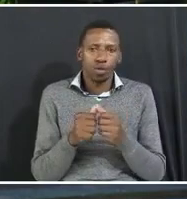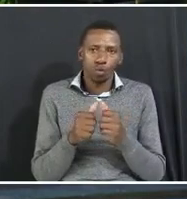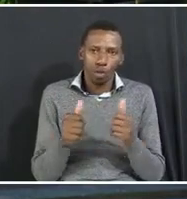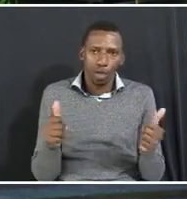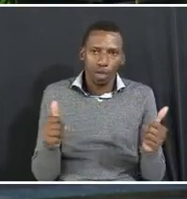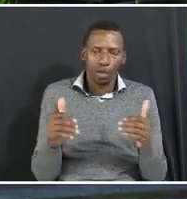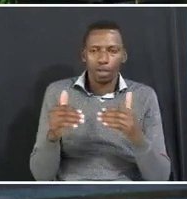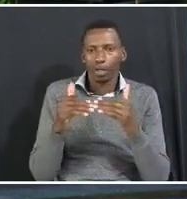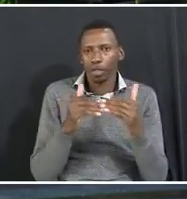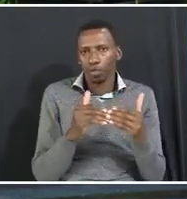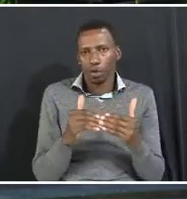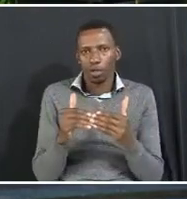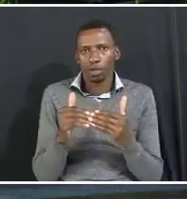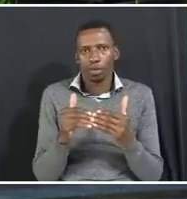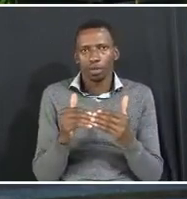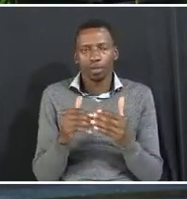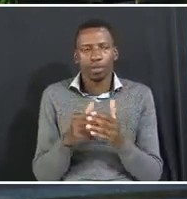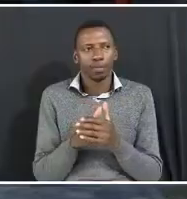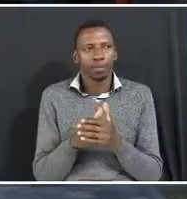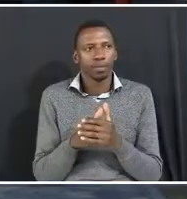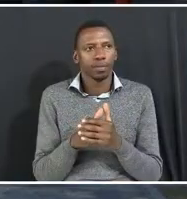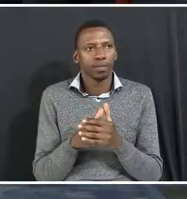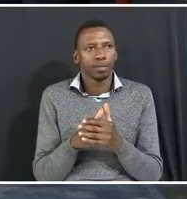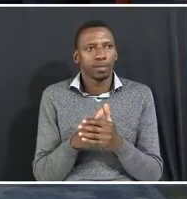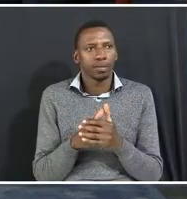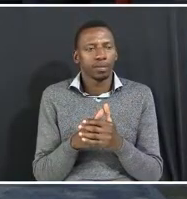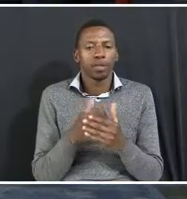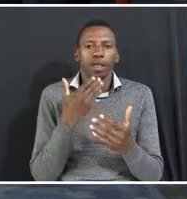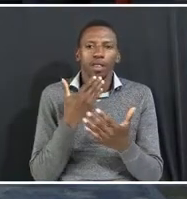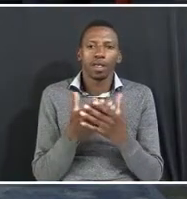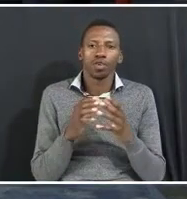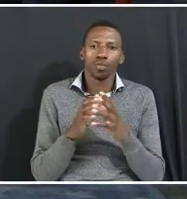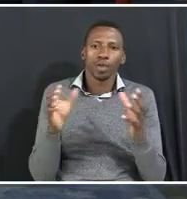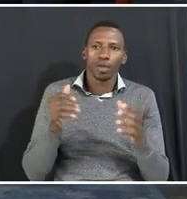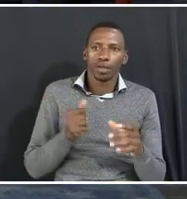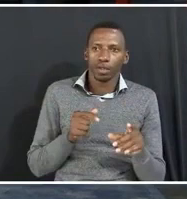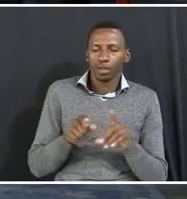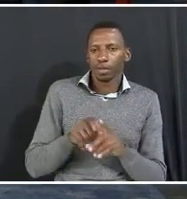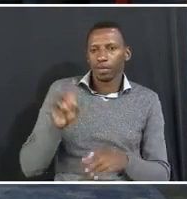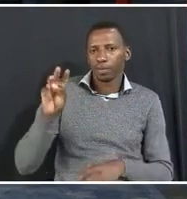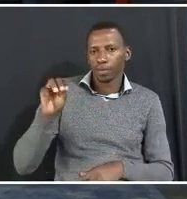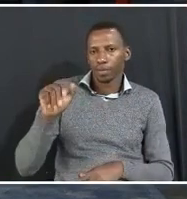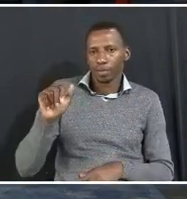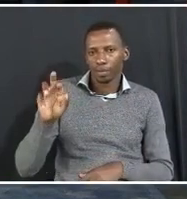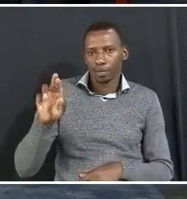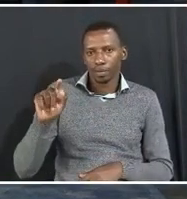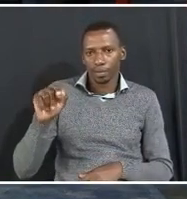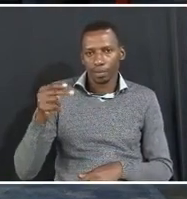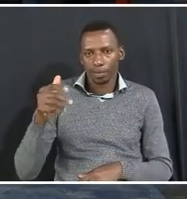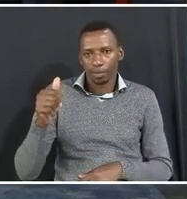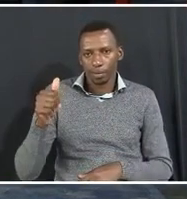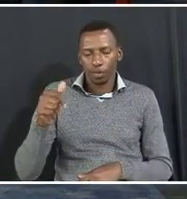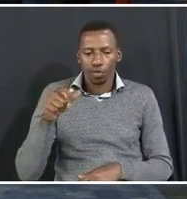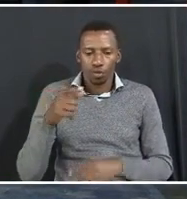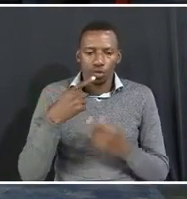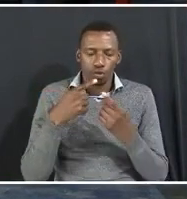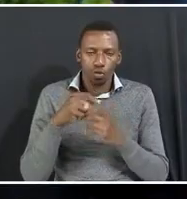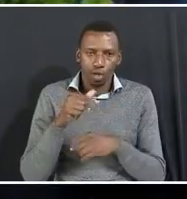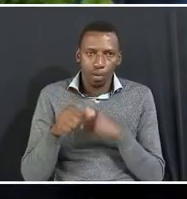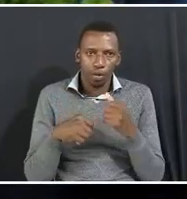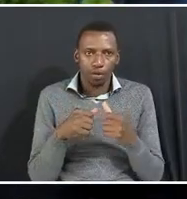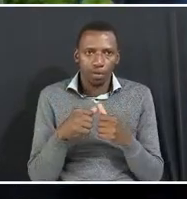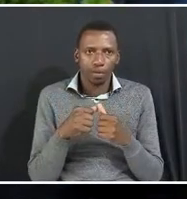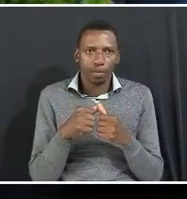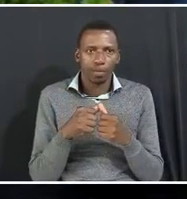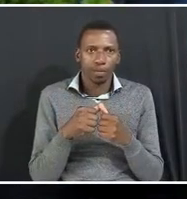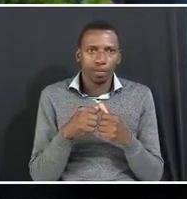across the board. Thank you so much, Sister Martha. And you mentioned a healthy